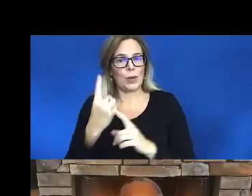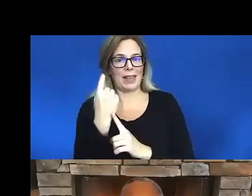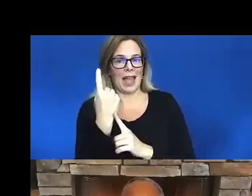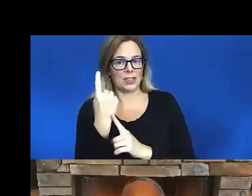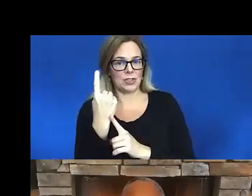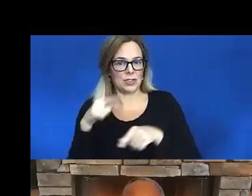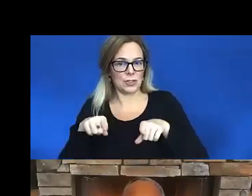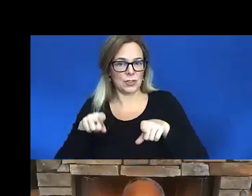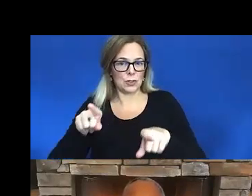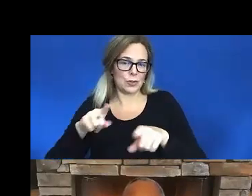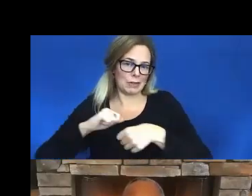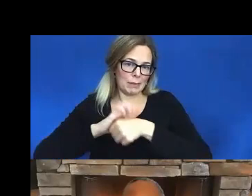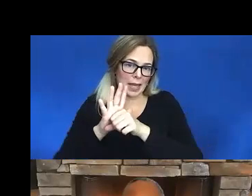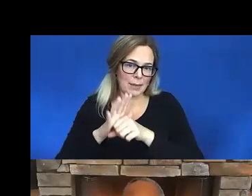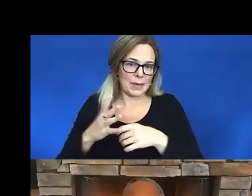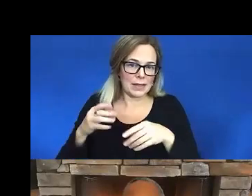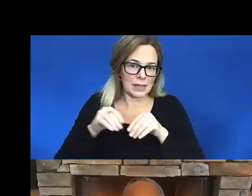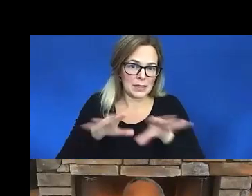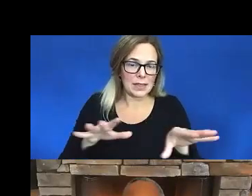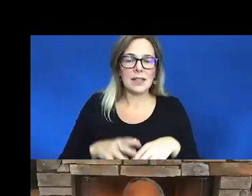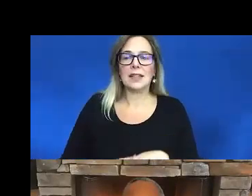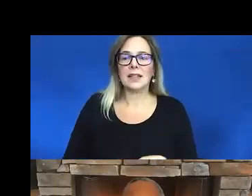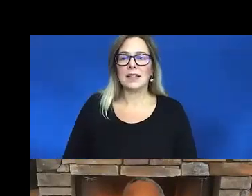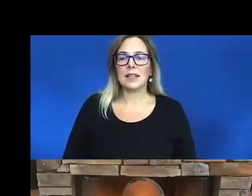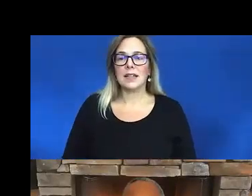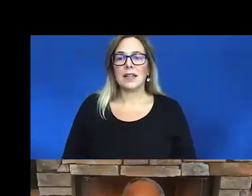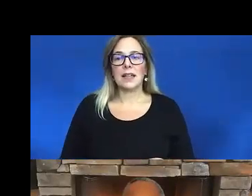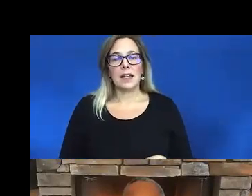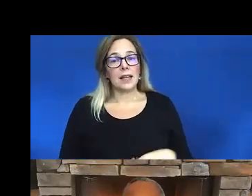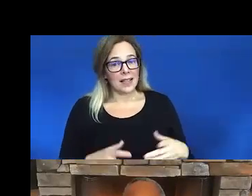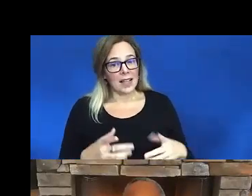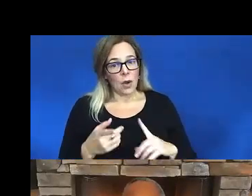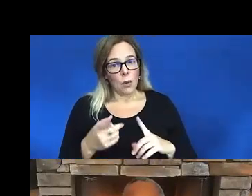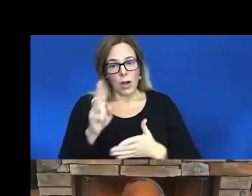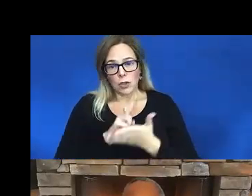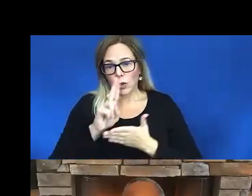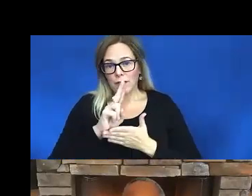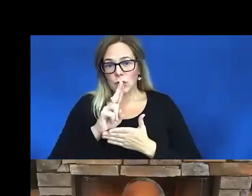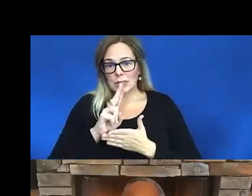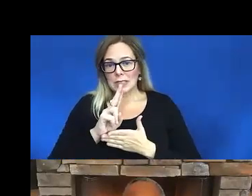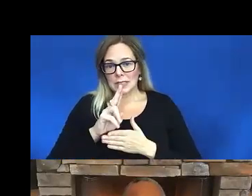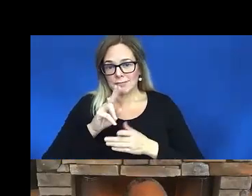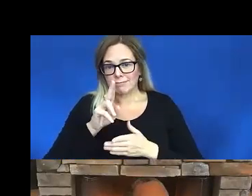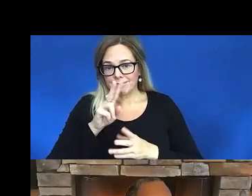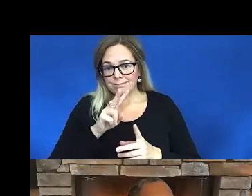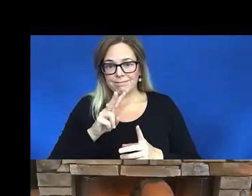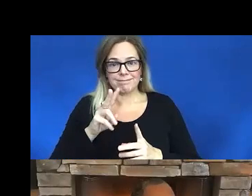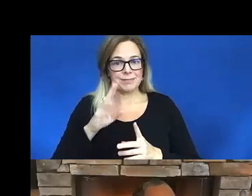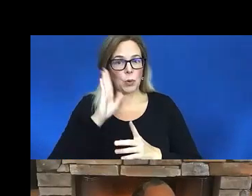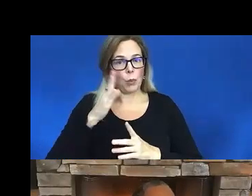university's perspective, gifts are going to be given out. So they'll be getting information on that. We are